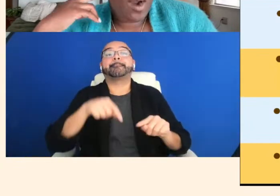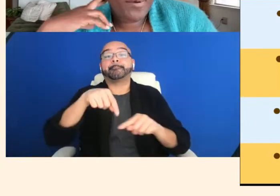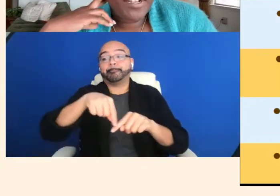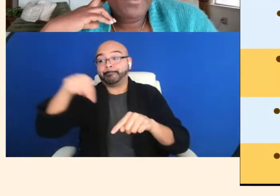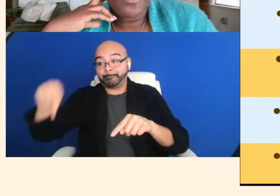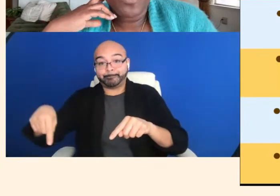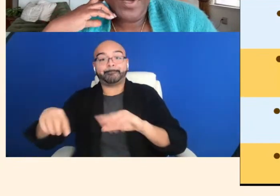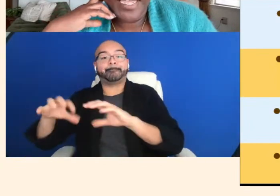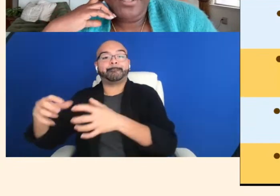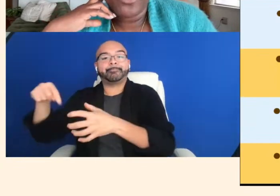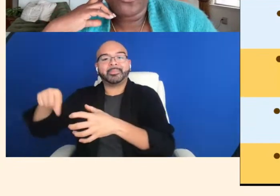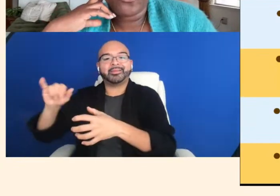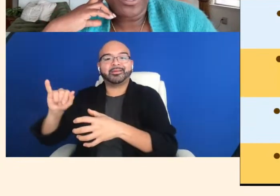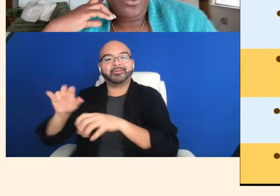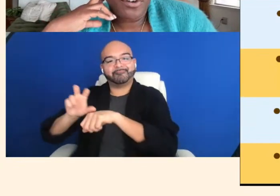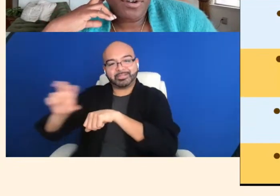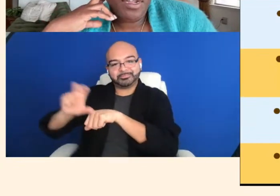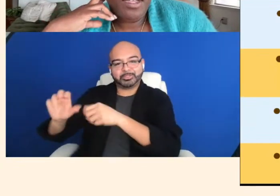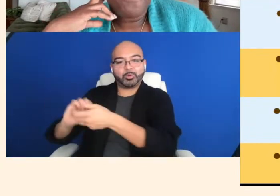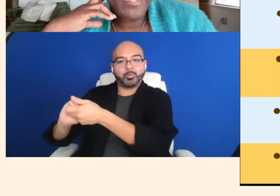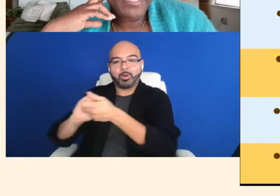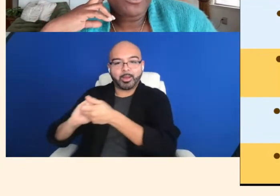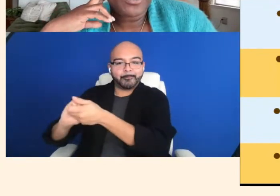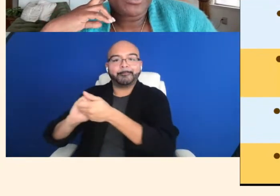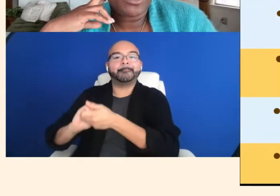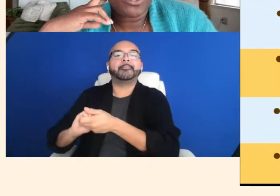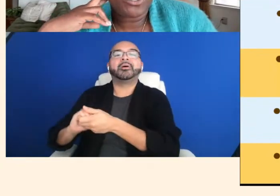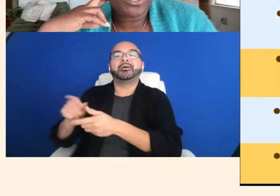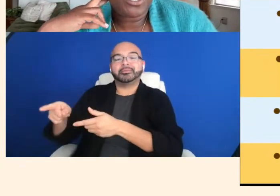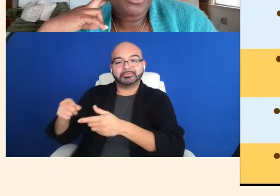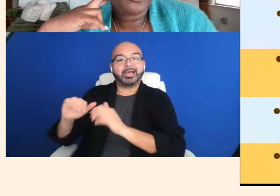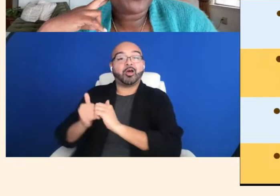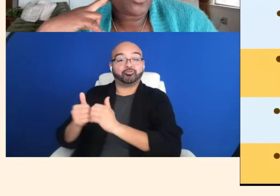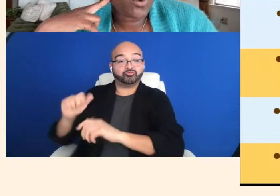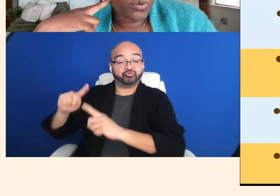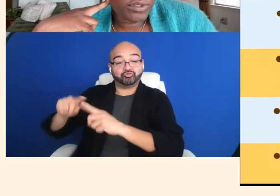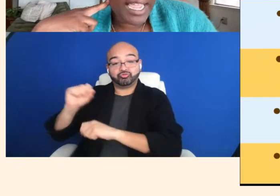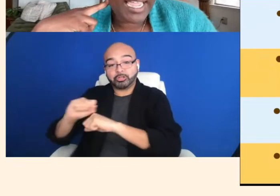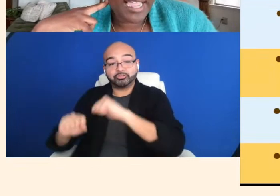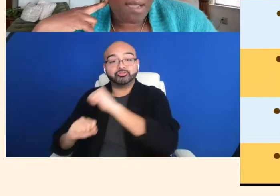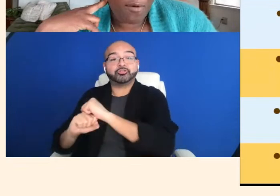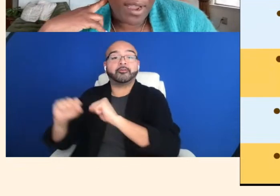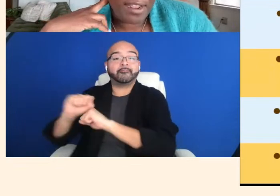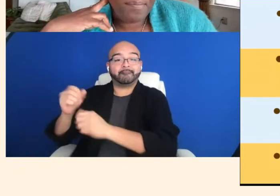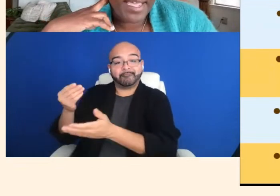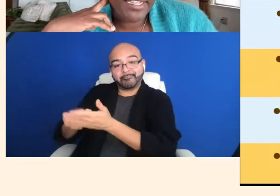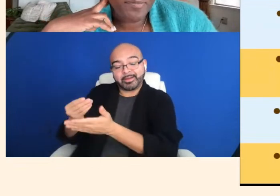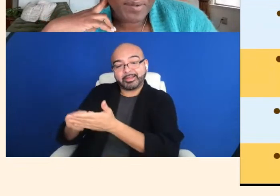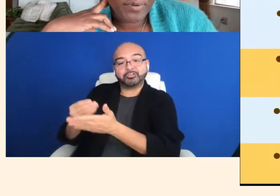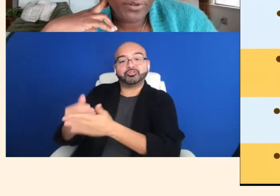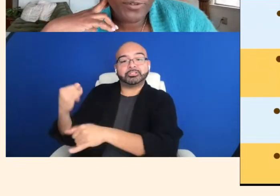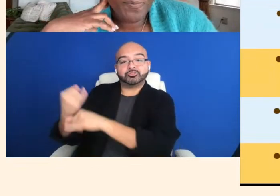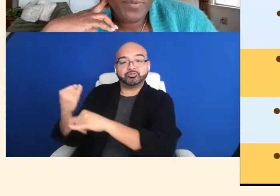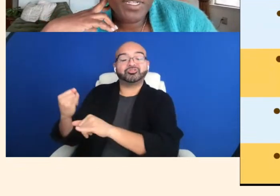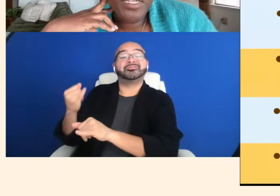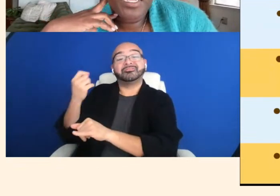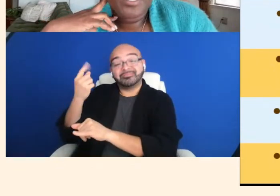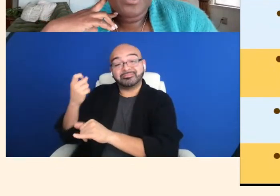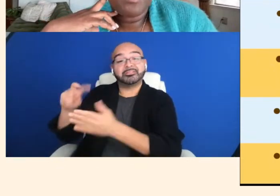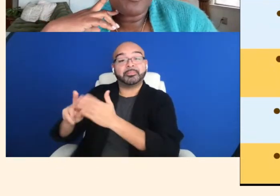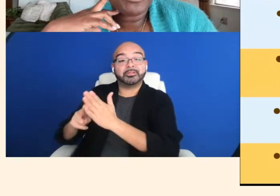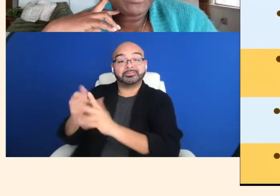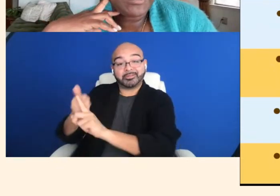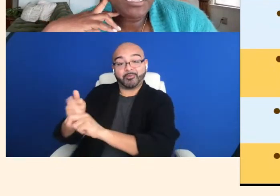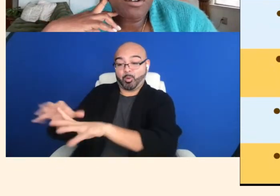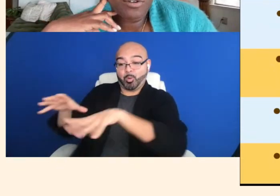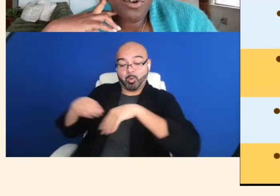financial cooperative is a way to structure a financial institution so it's owned and operated by its members.